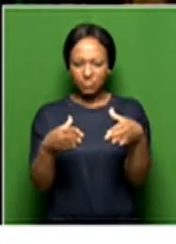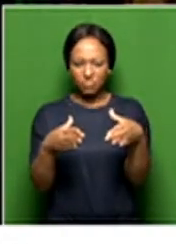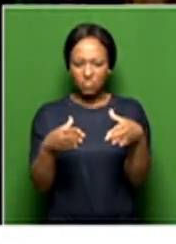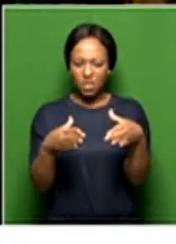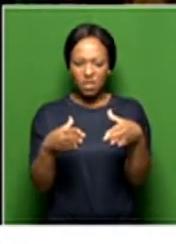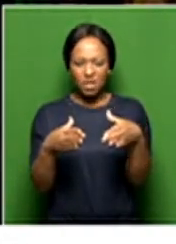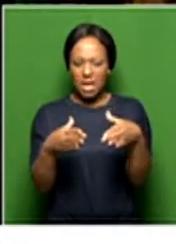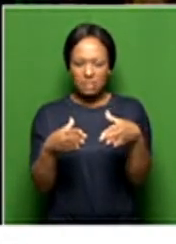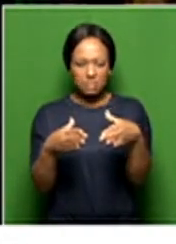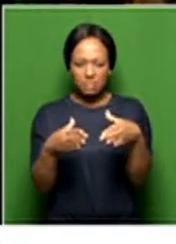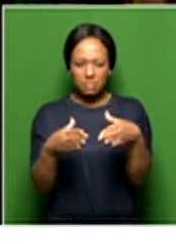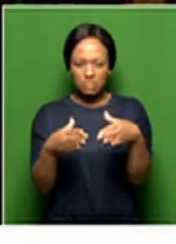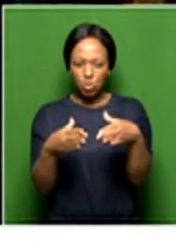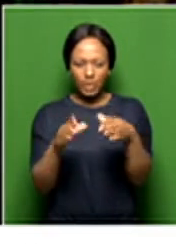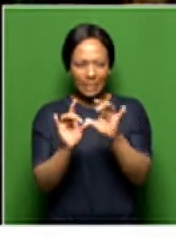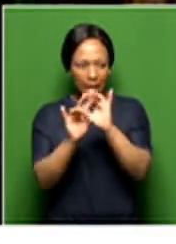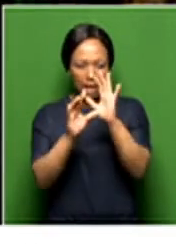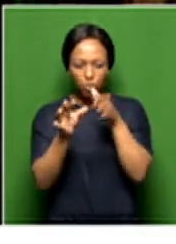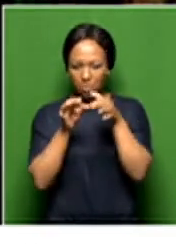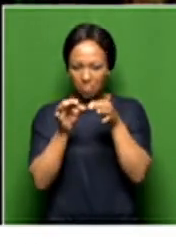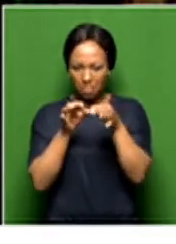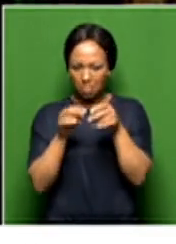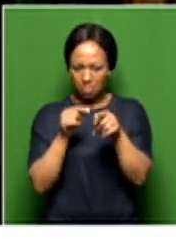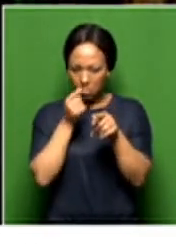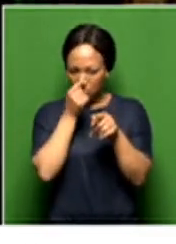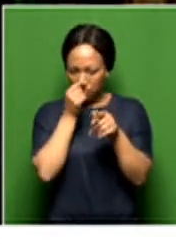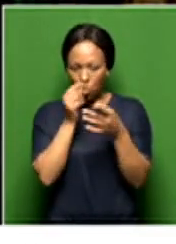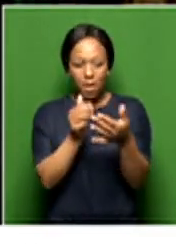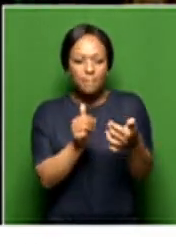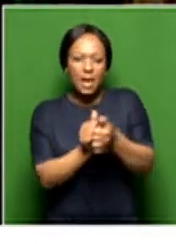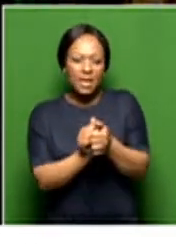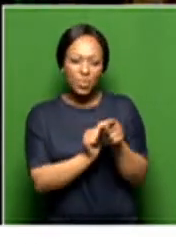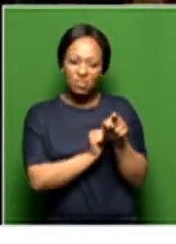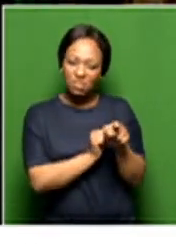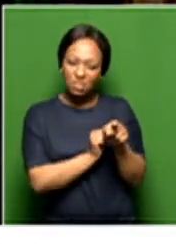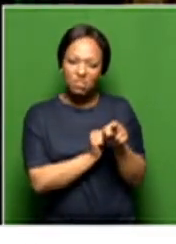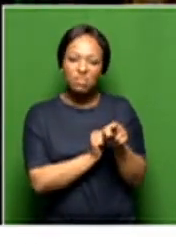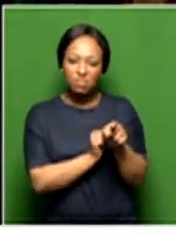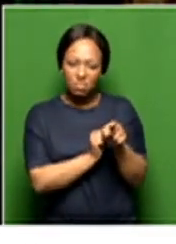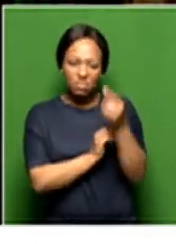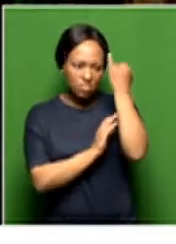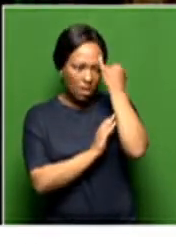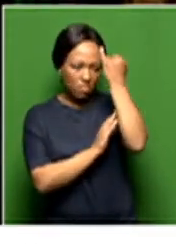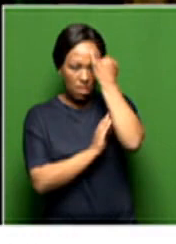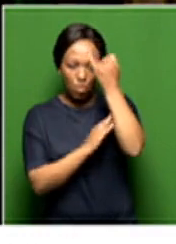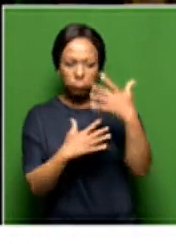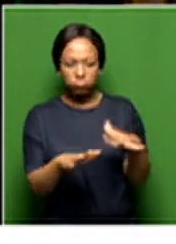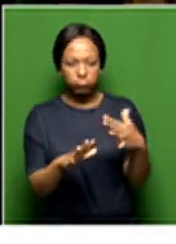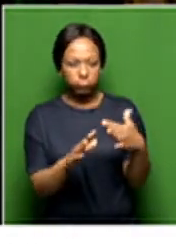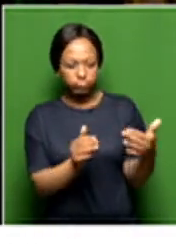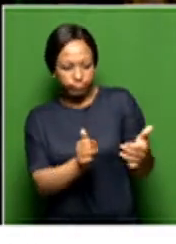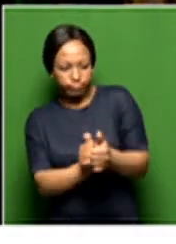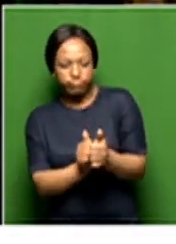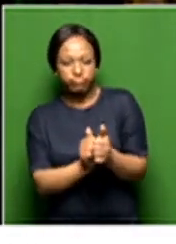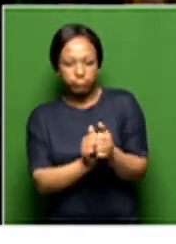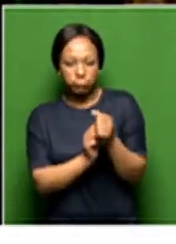understated. We've just partnered on a really good ideas and campaigns to try to